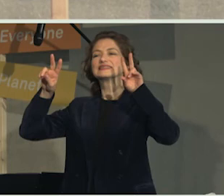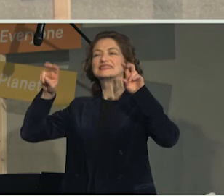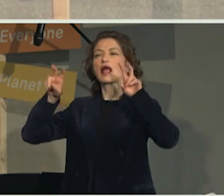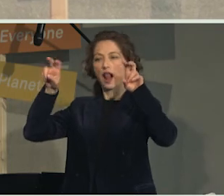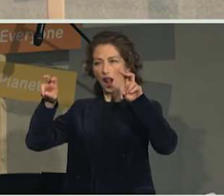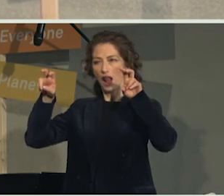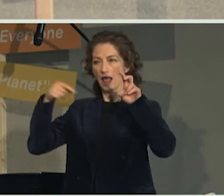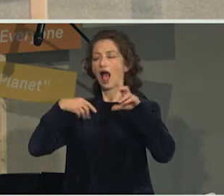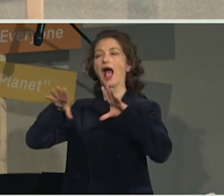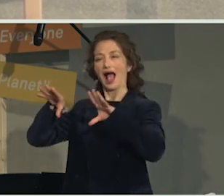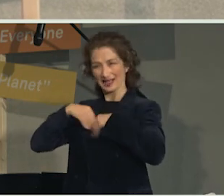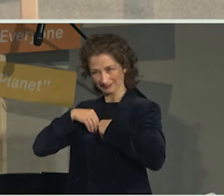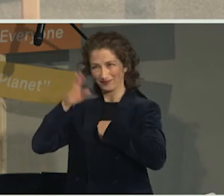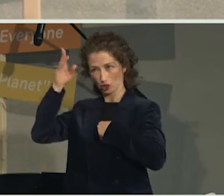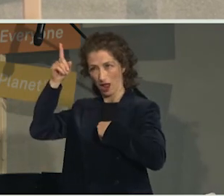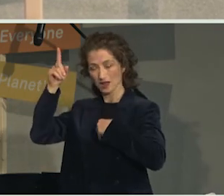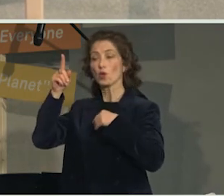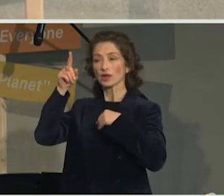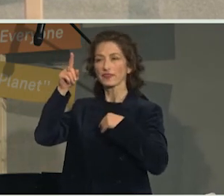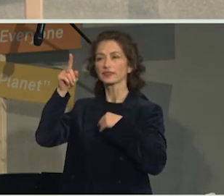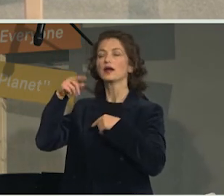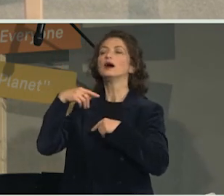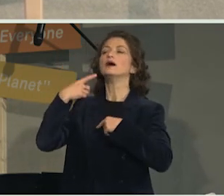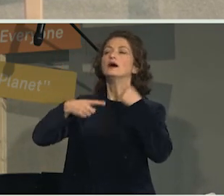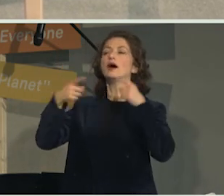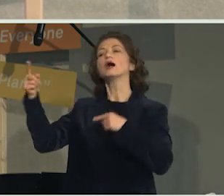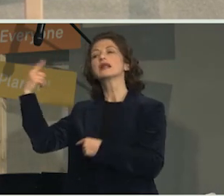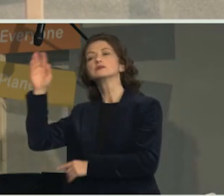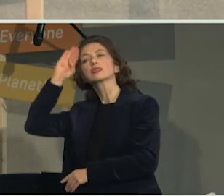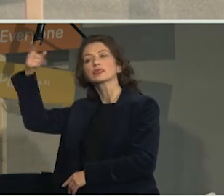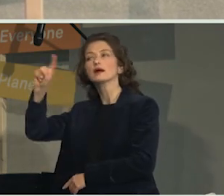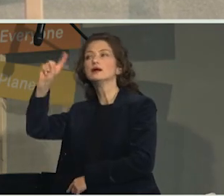it, as in Celebrating Intersectionality,